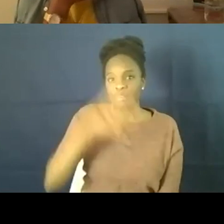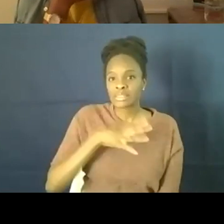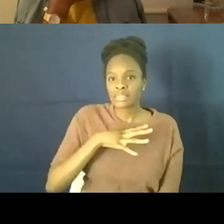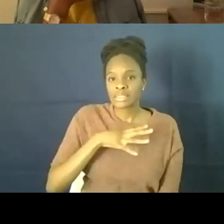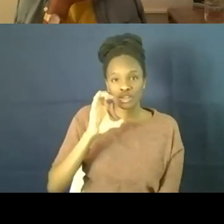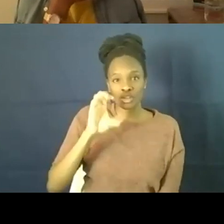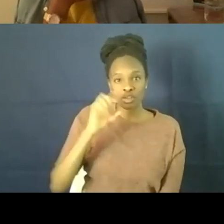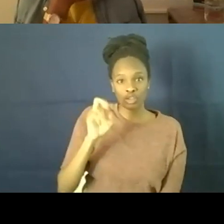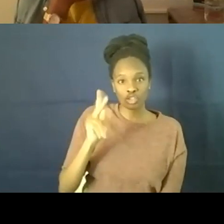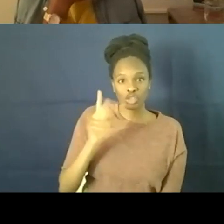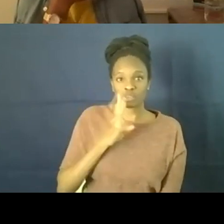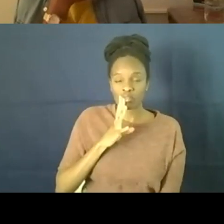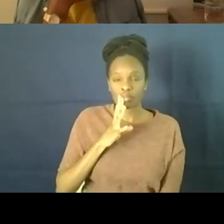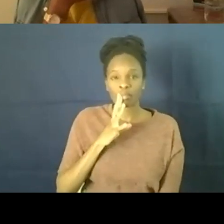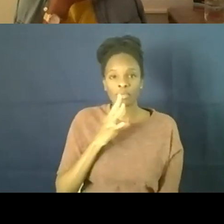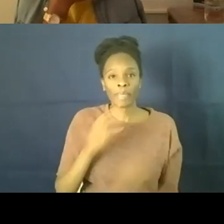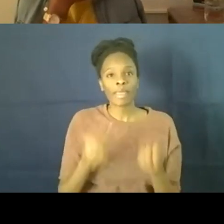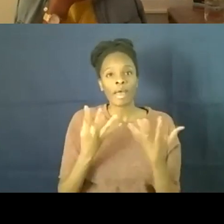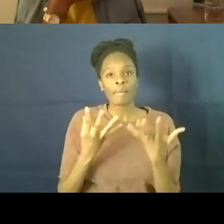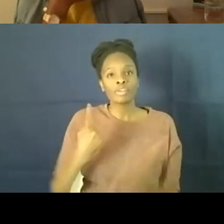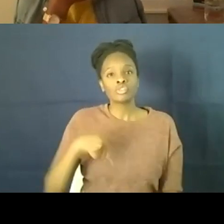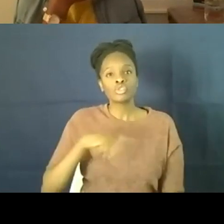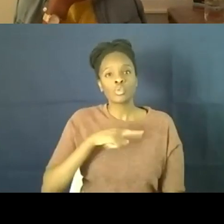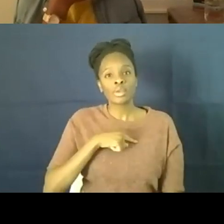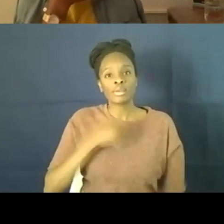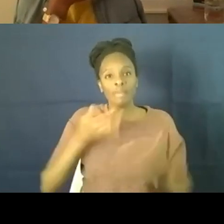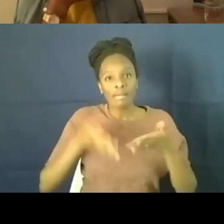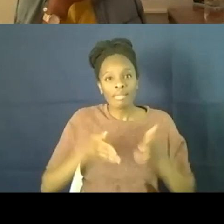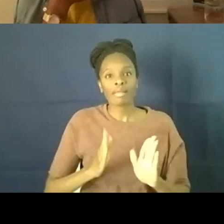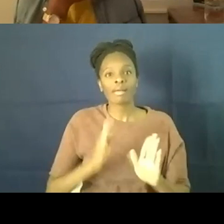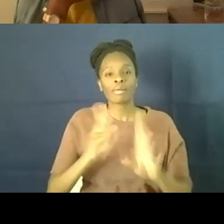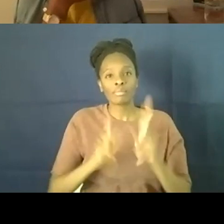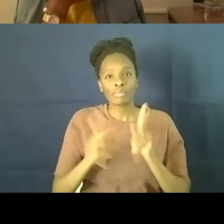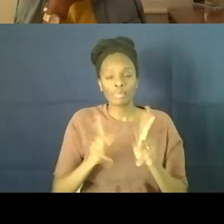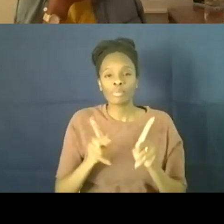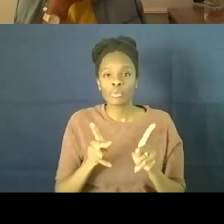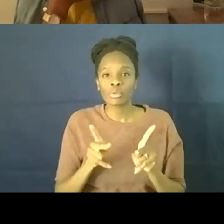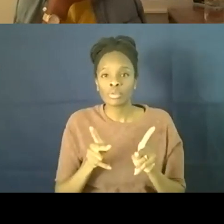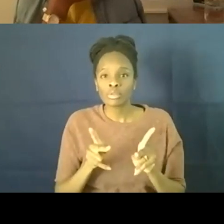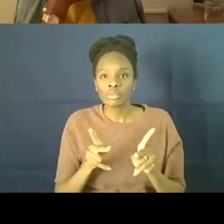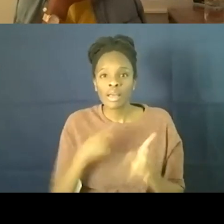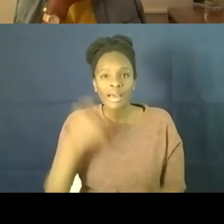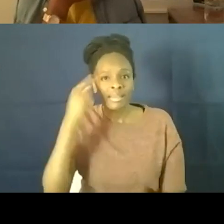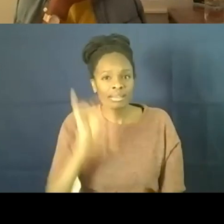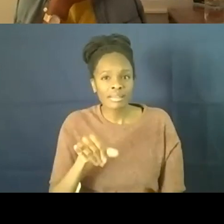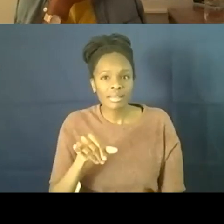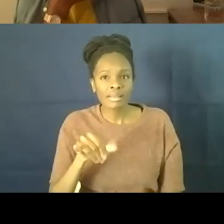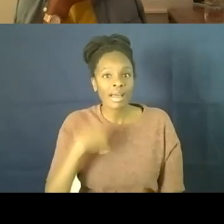espouse, I guess, or how much we allow people to perceive from us. And so, you know, if a lot of just, I think at some point we were